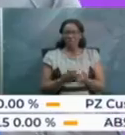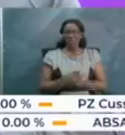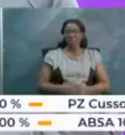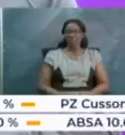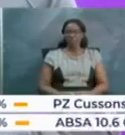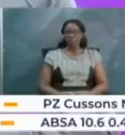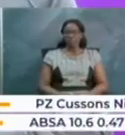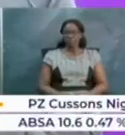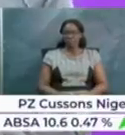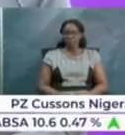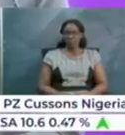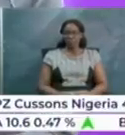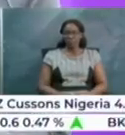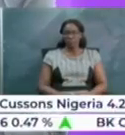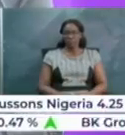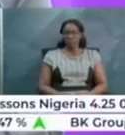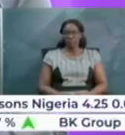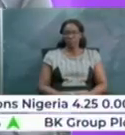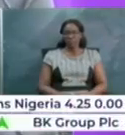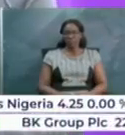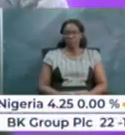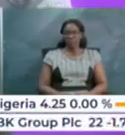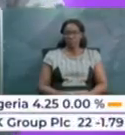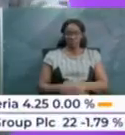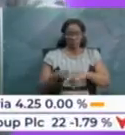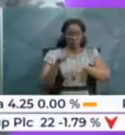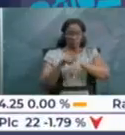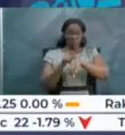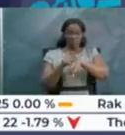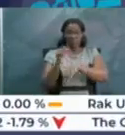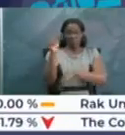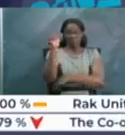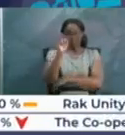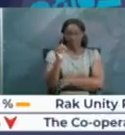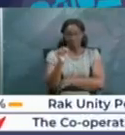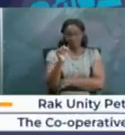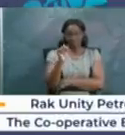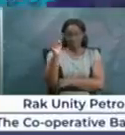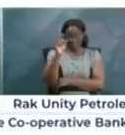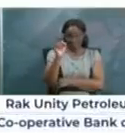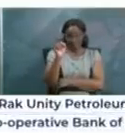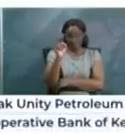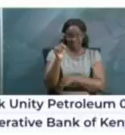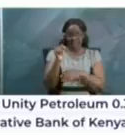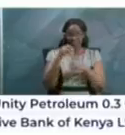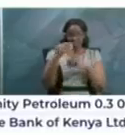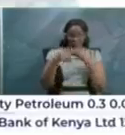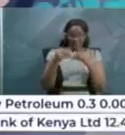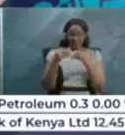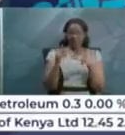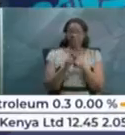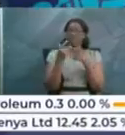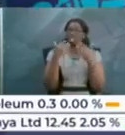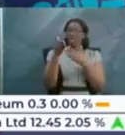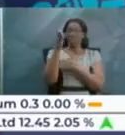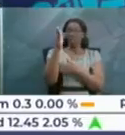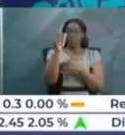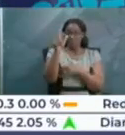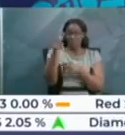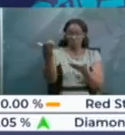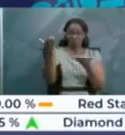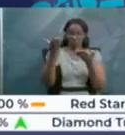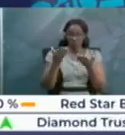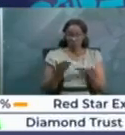Well, I mean, what can I say about this smartwatch? First, it's silver, so that's a good thing. Yes. Thank God the guy who brought it out to